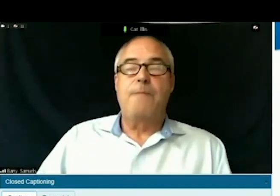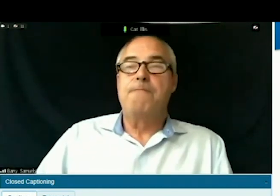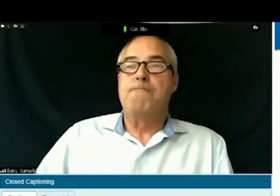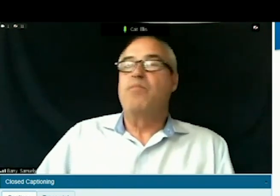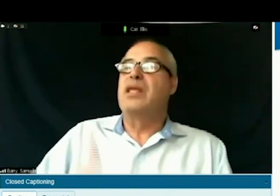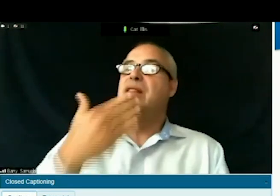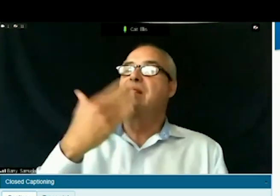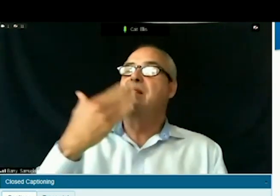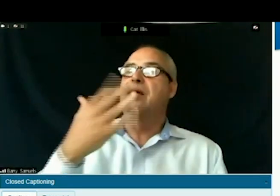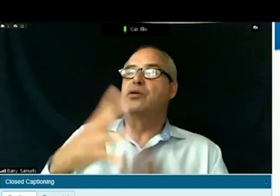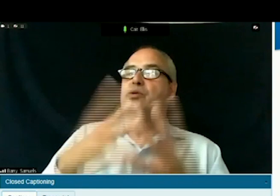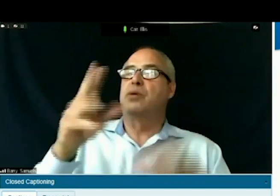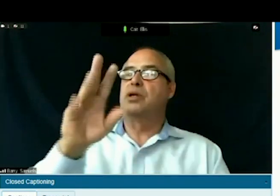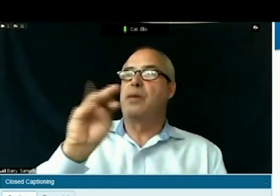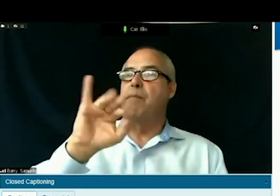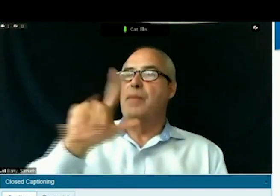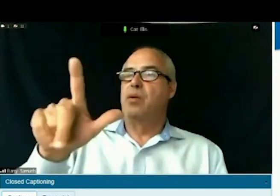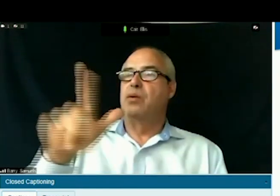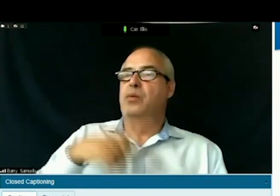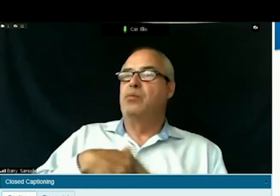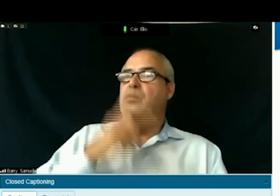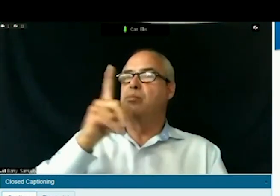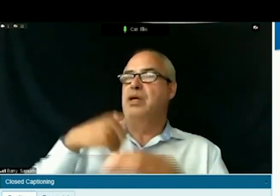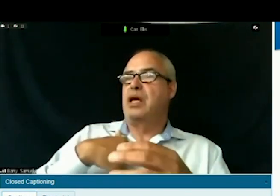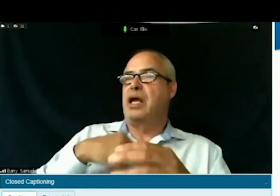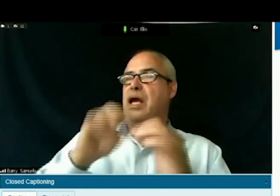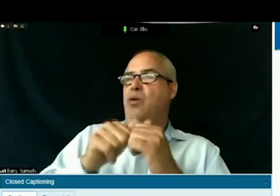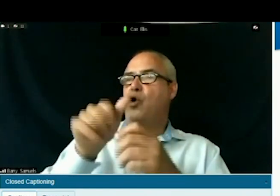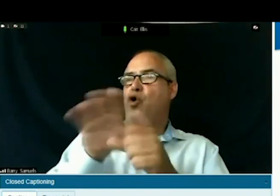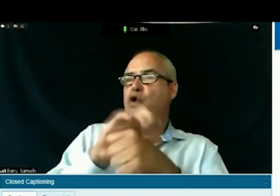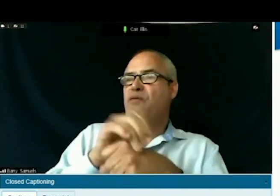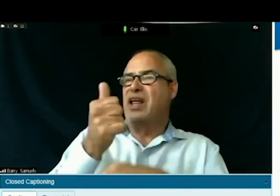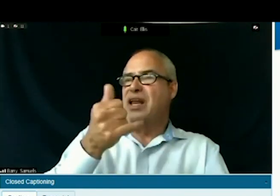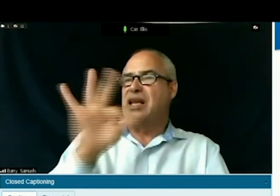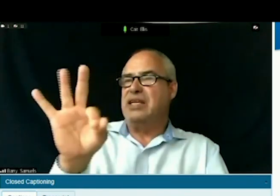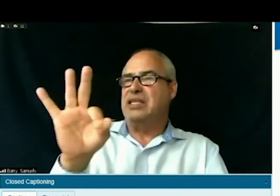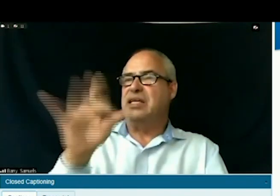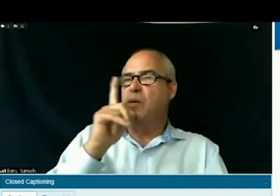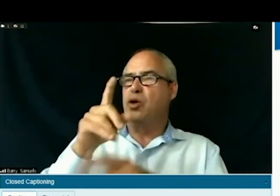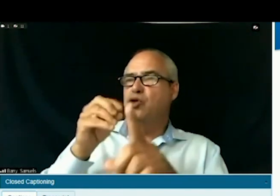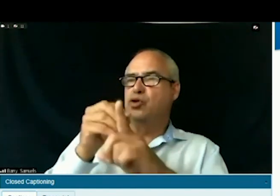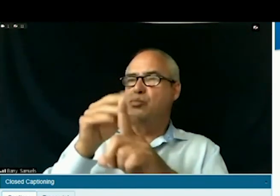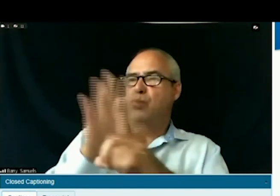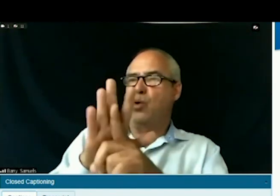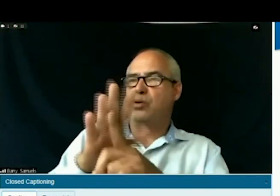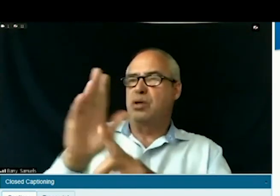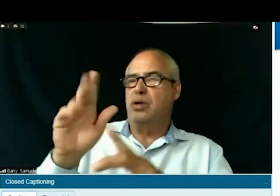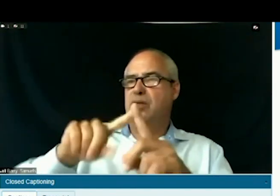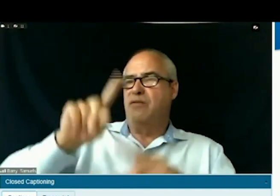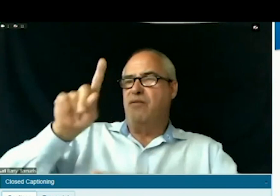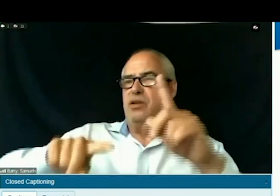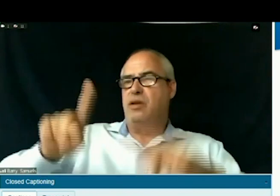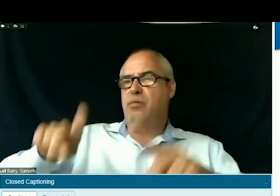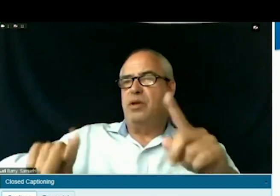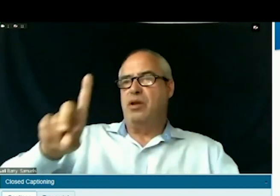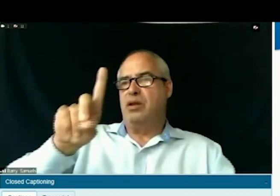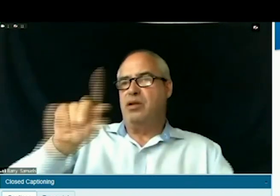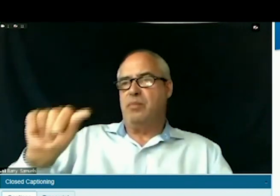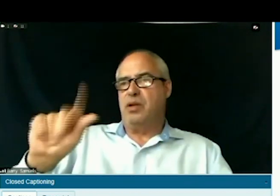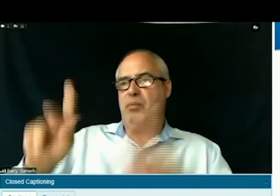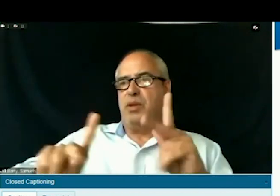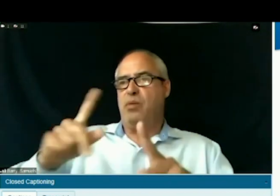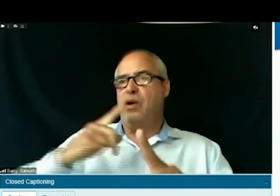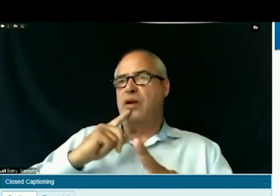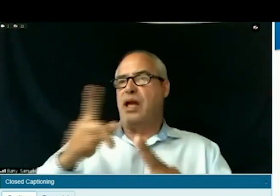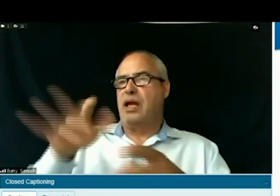Thank you so much, Merrill, for breaking down how COVID-19 exposed existing disparities for people with disabilities and outlining some clear